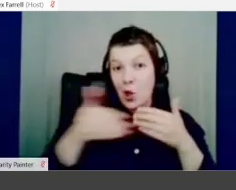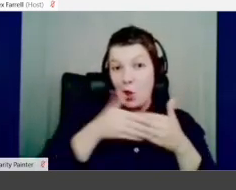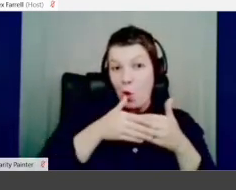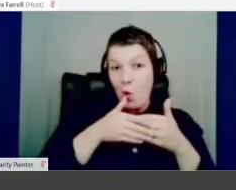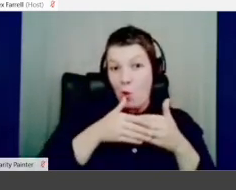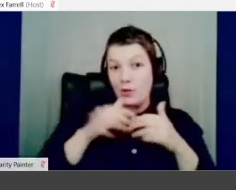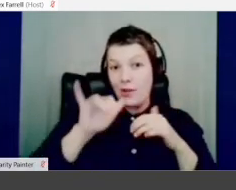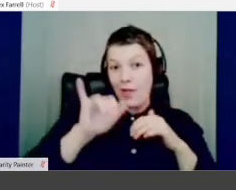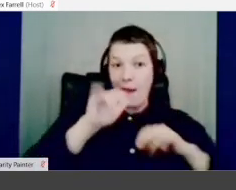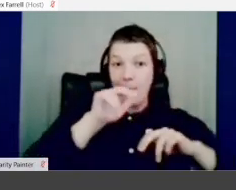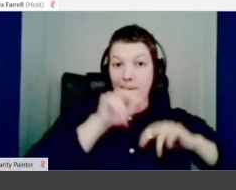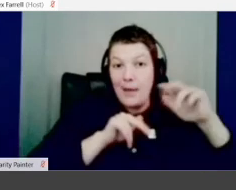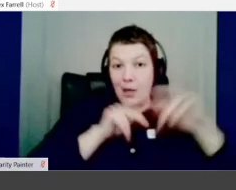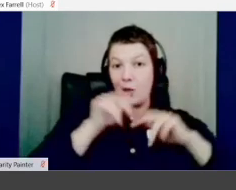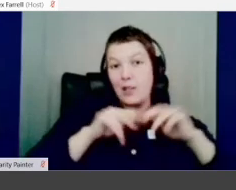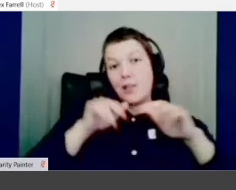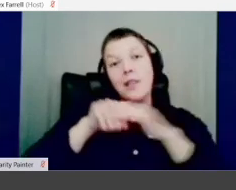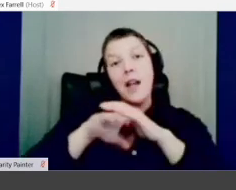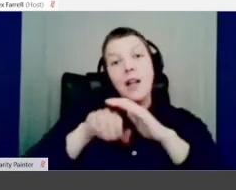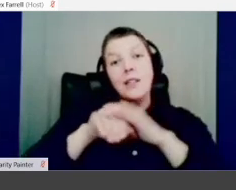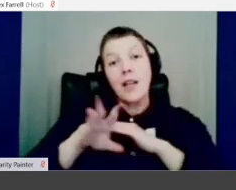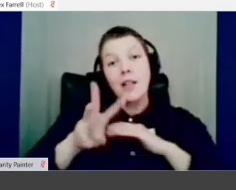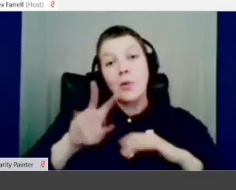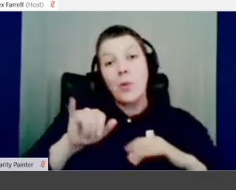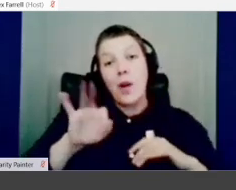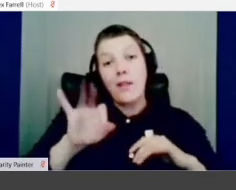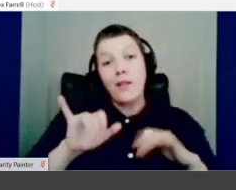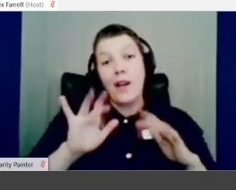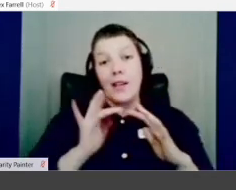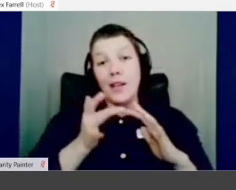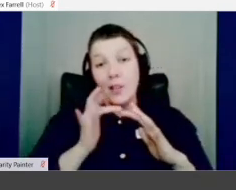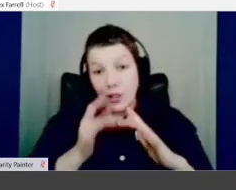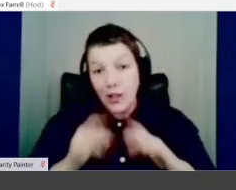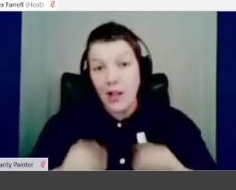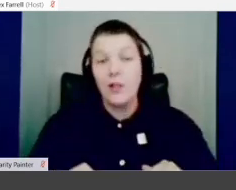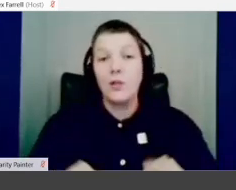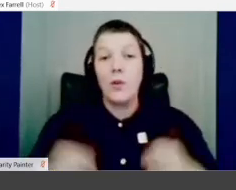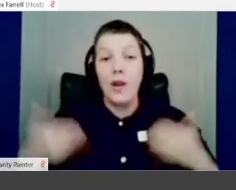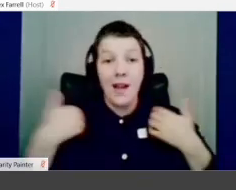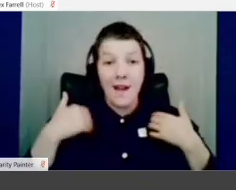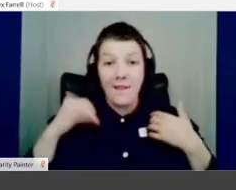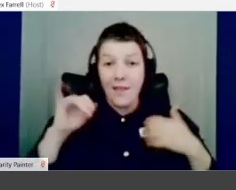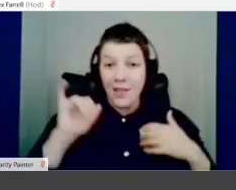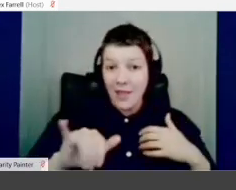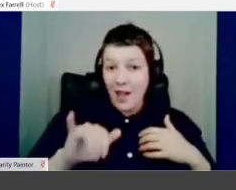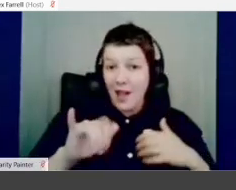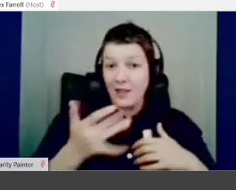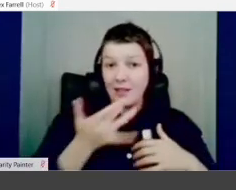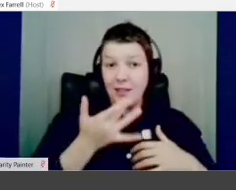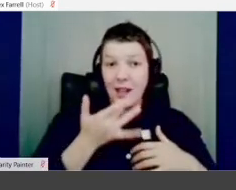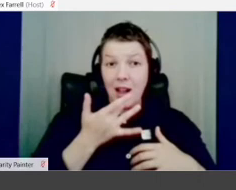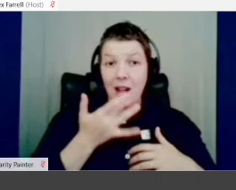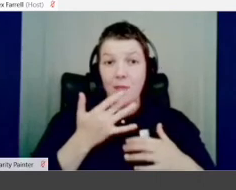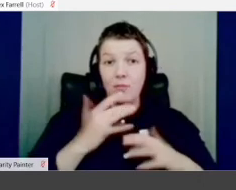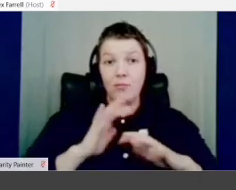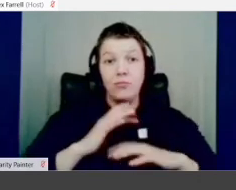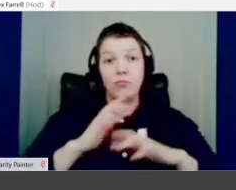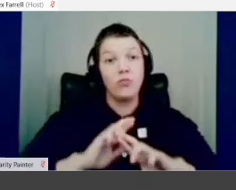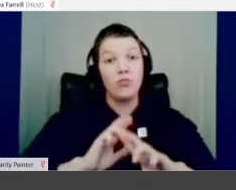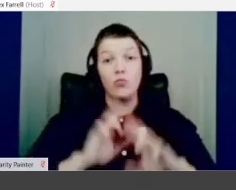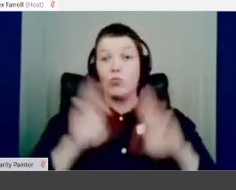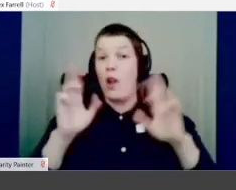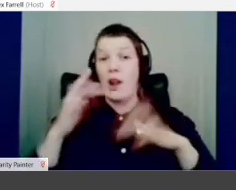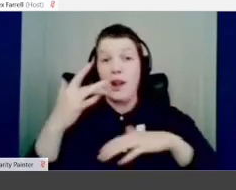having those kind of programs, even when they're not a priority for everyone, that you can expand upon when you need to, is a super useful thing. And I